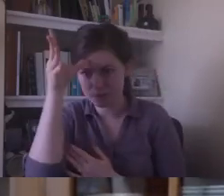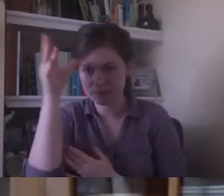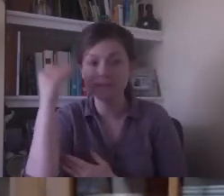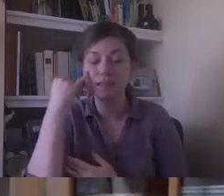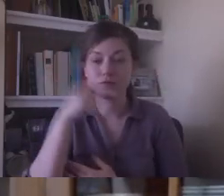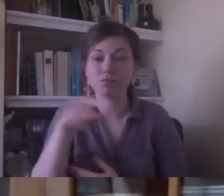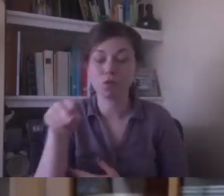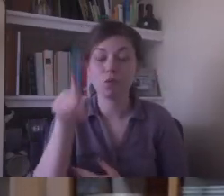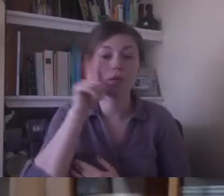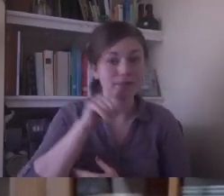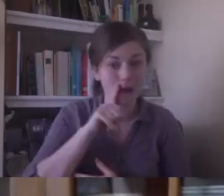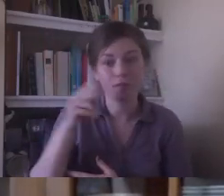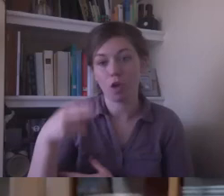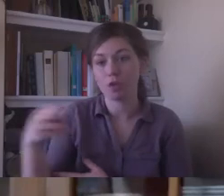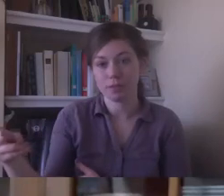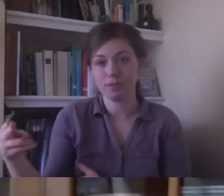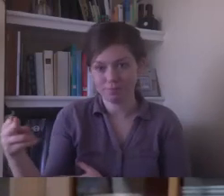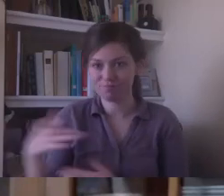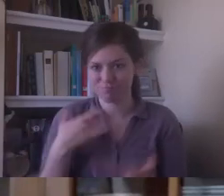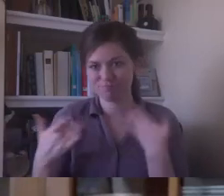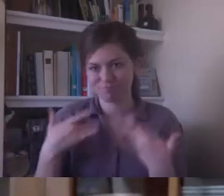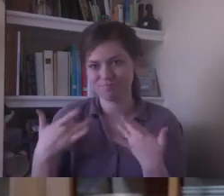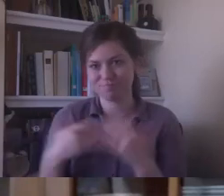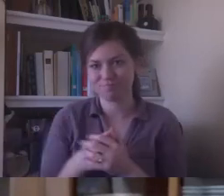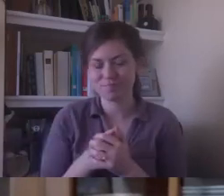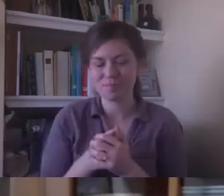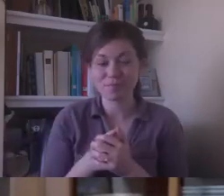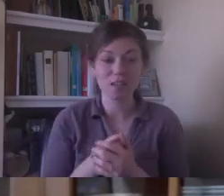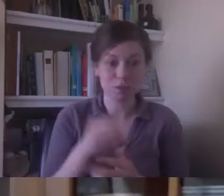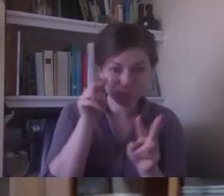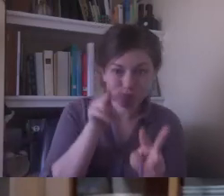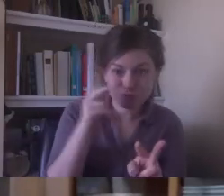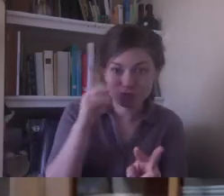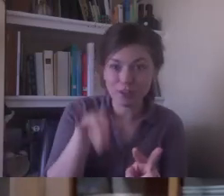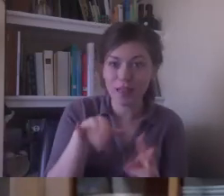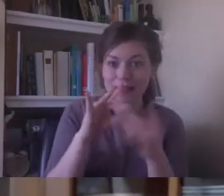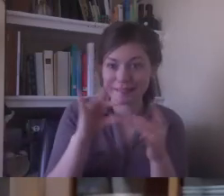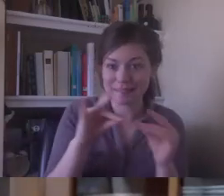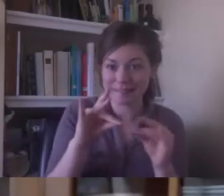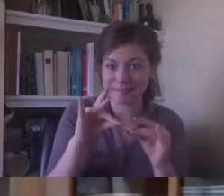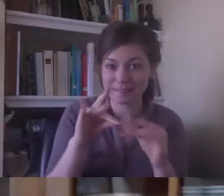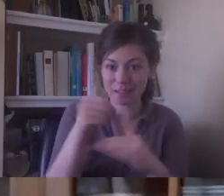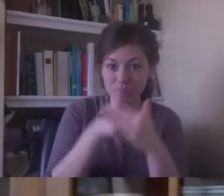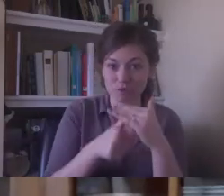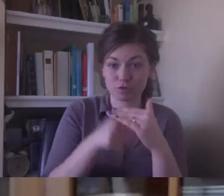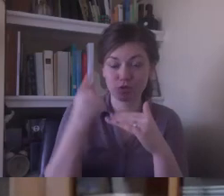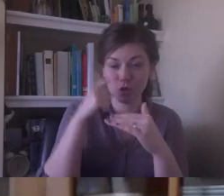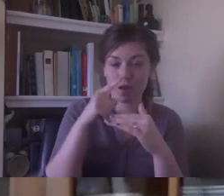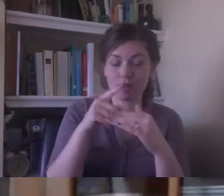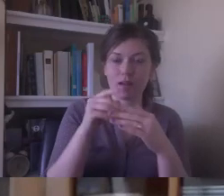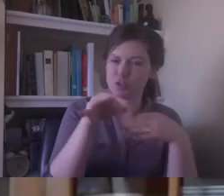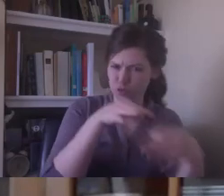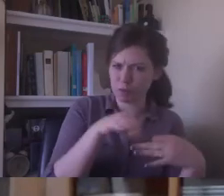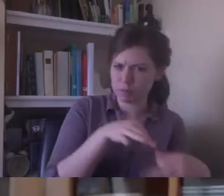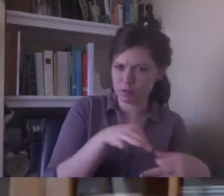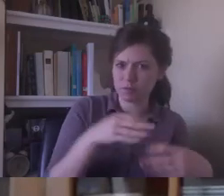are deaf or hard of hearing. So look for that link at the bottom of the description so you can